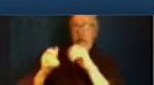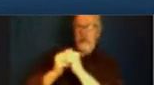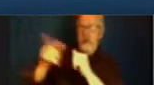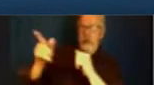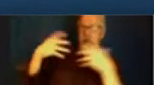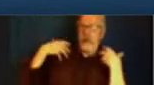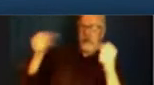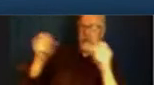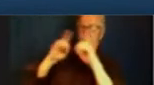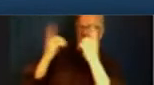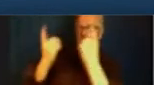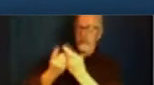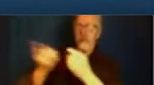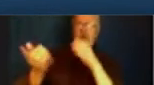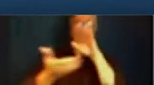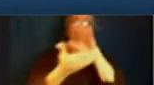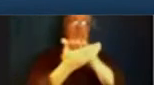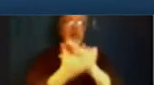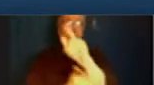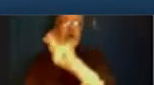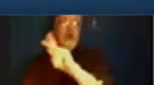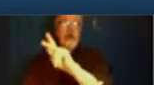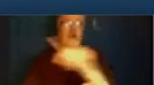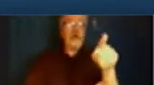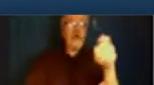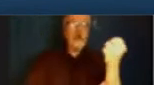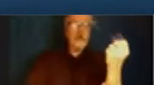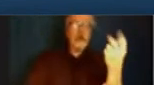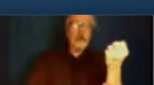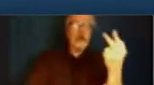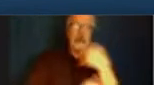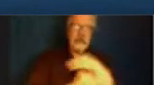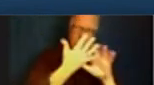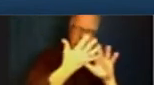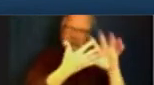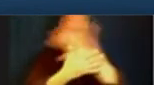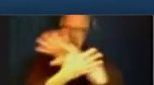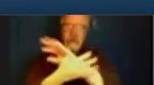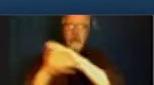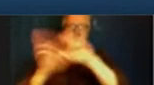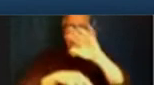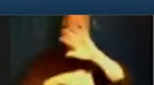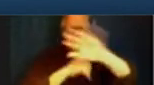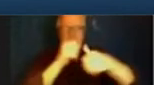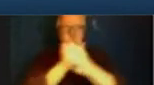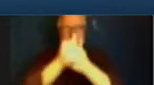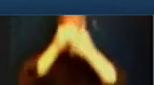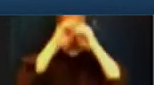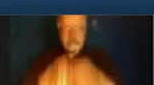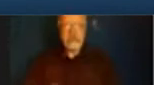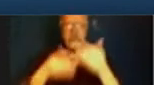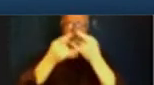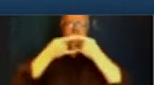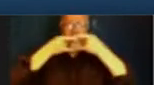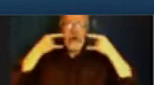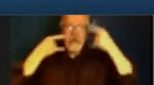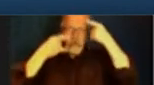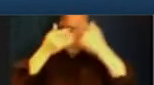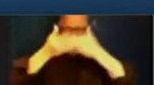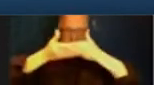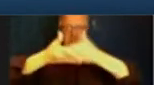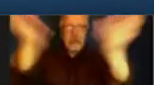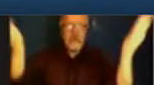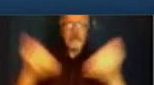available. And so we really hope people will consider becoming a little more ambitious when it comes to